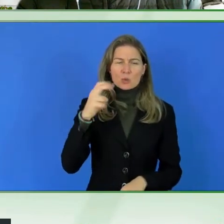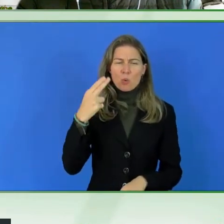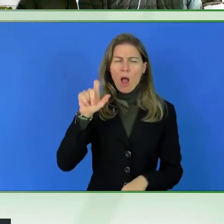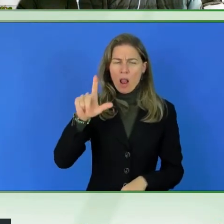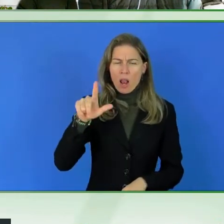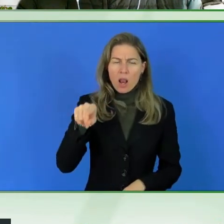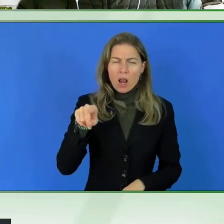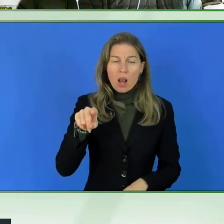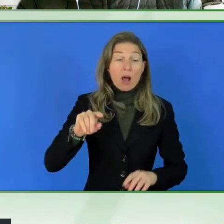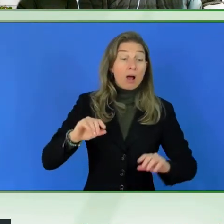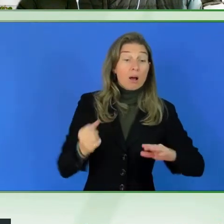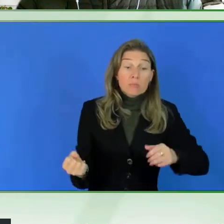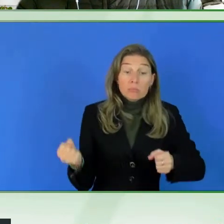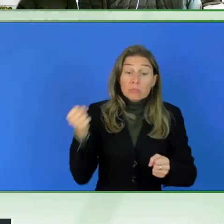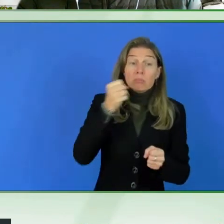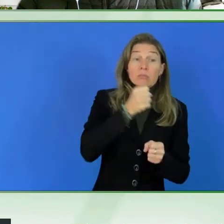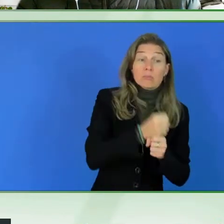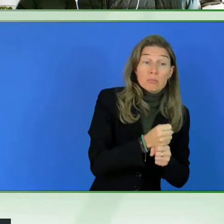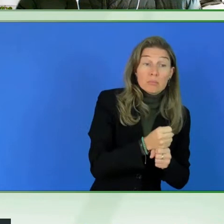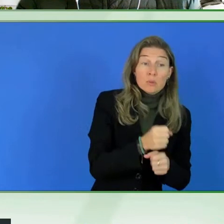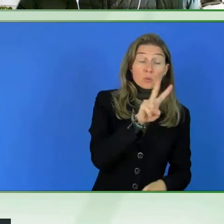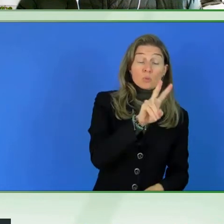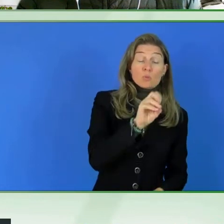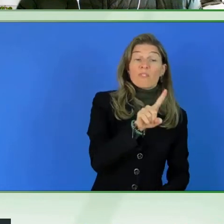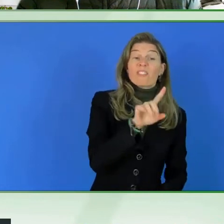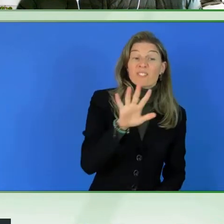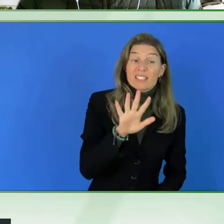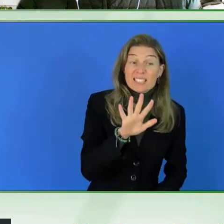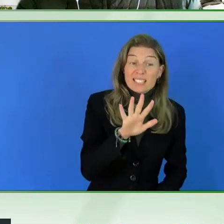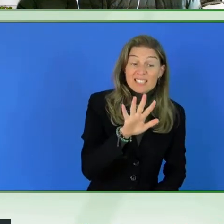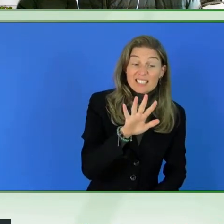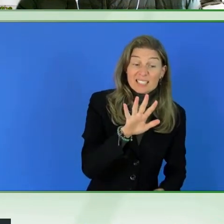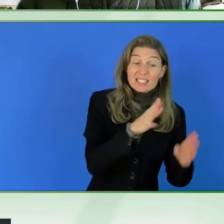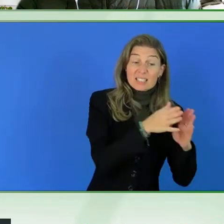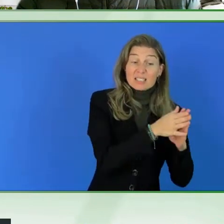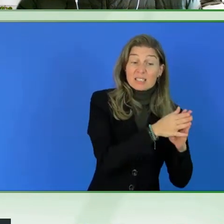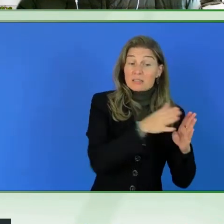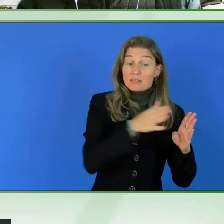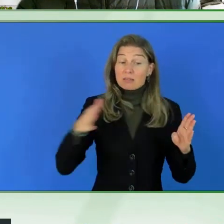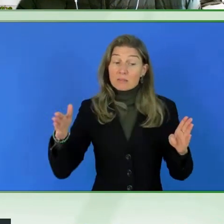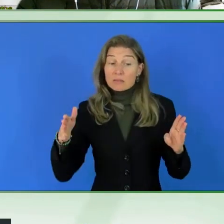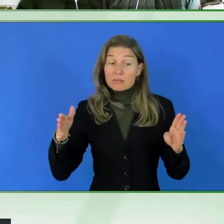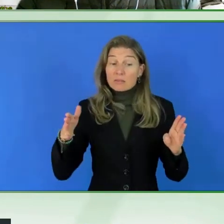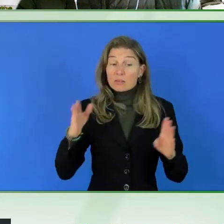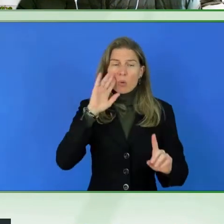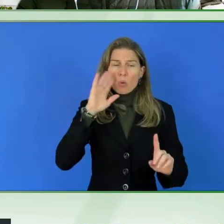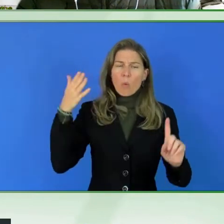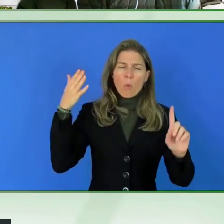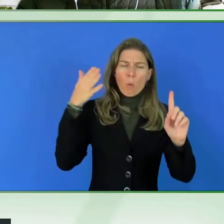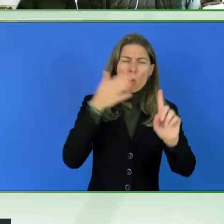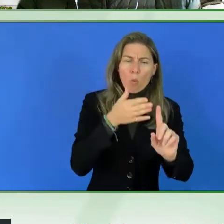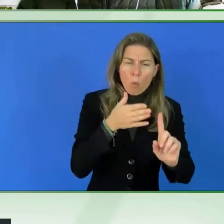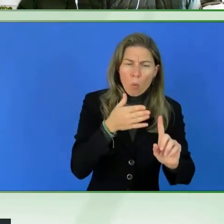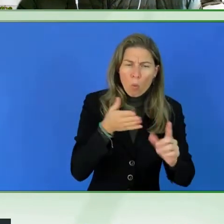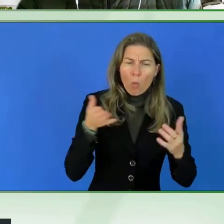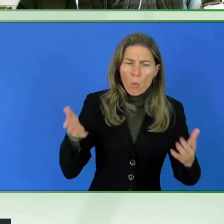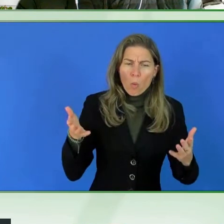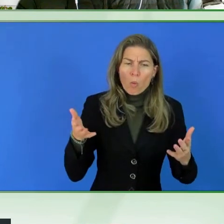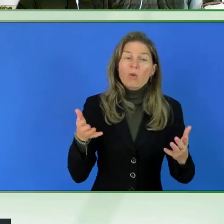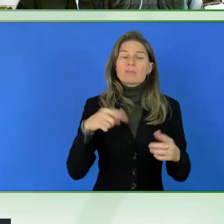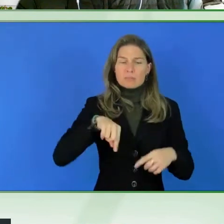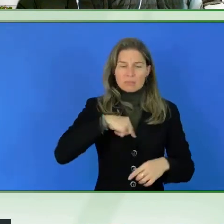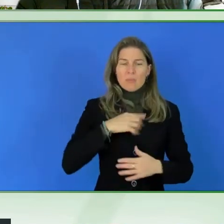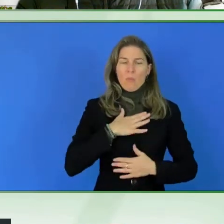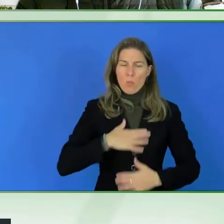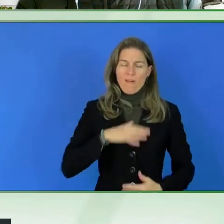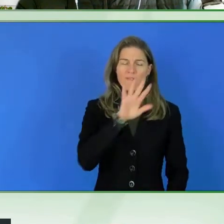13 PWDs at the very beginning to max over 500 for peak season in the following a few years.